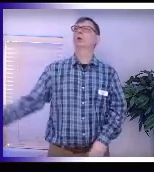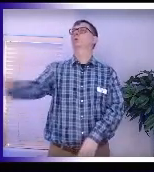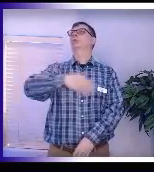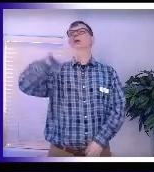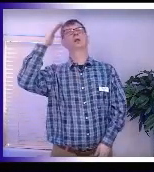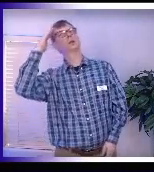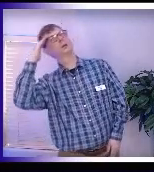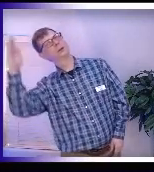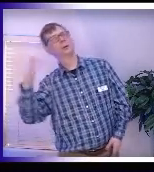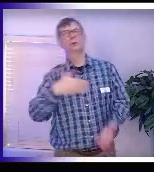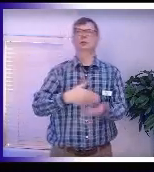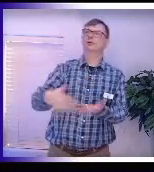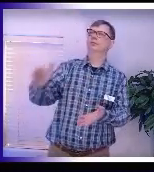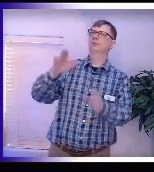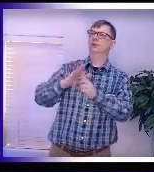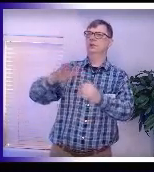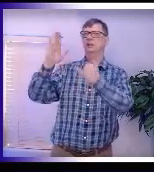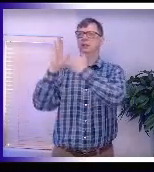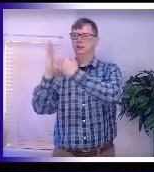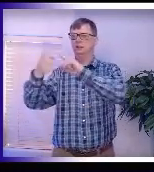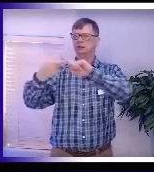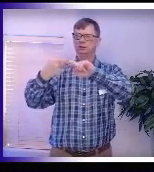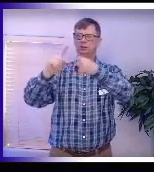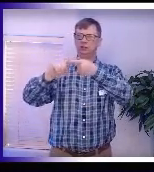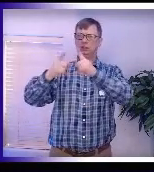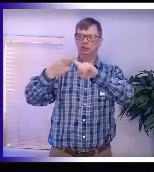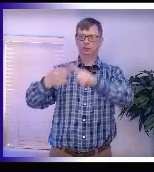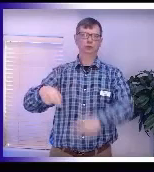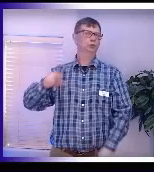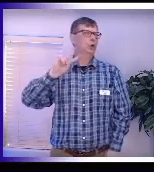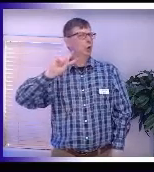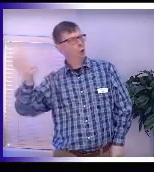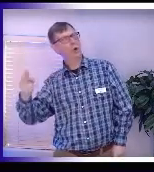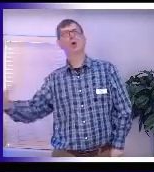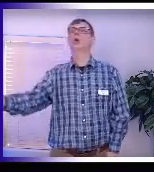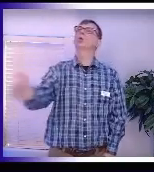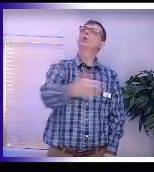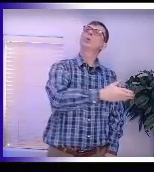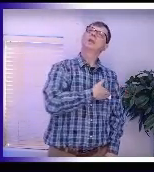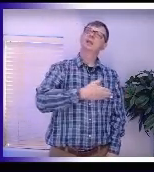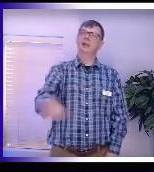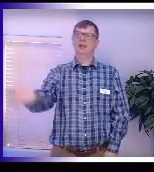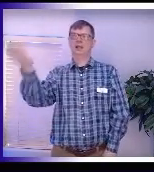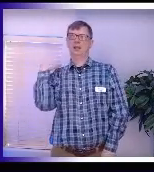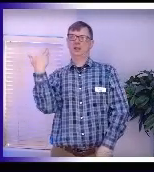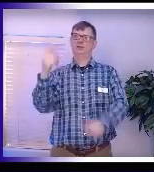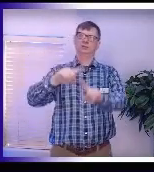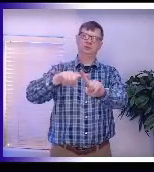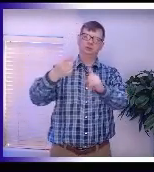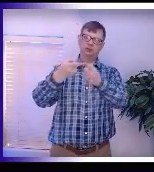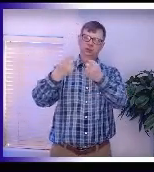changes. Or is it we who have changed?